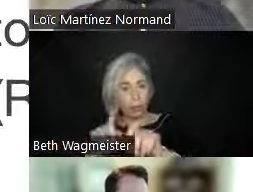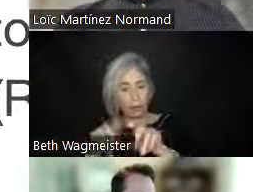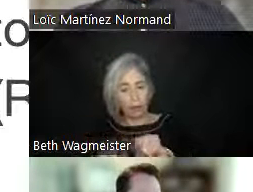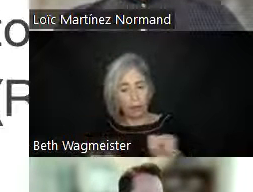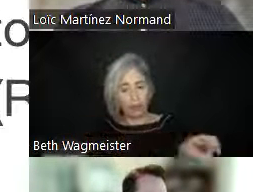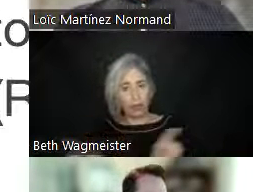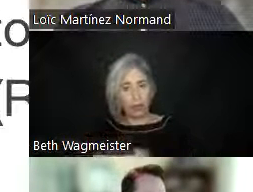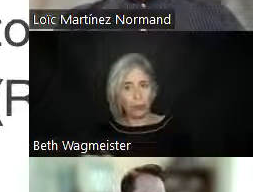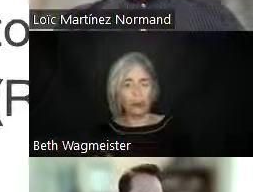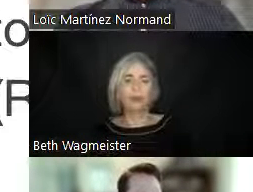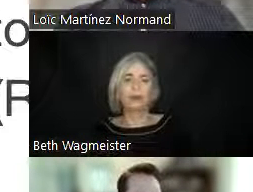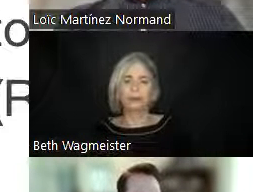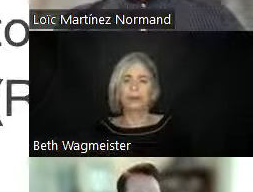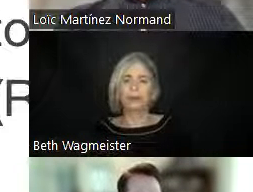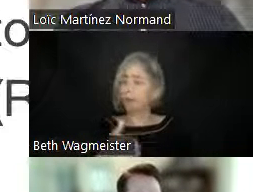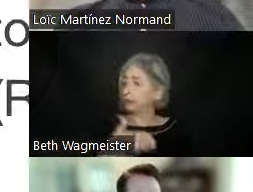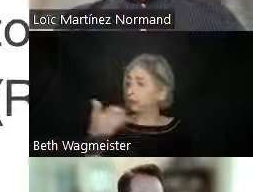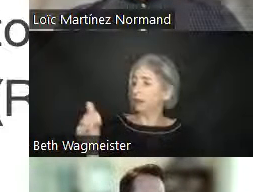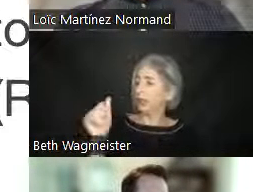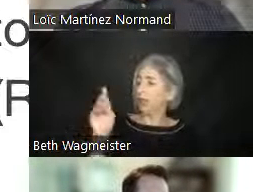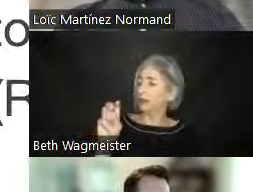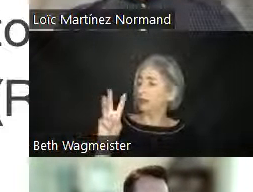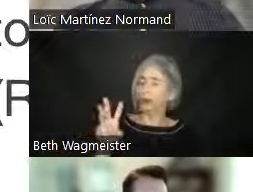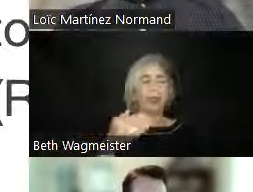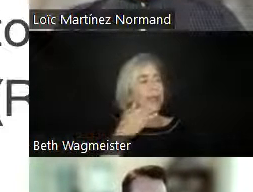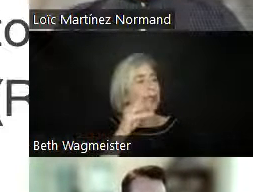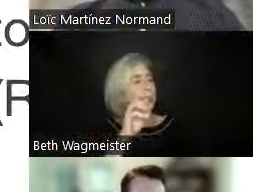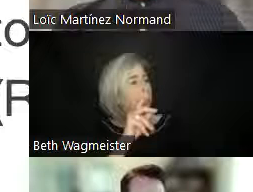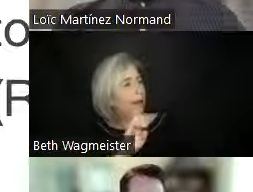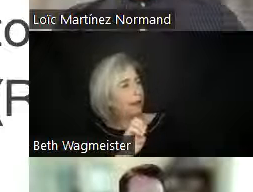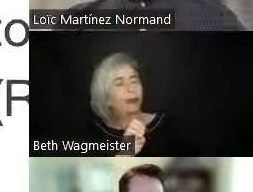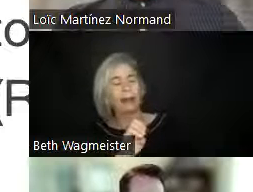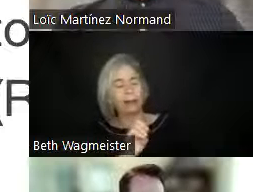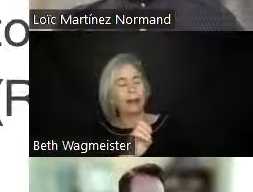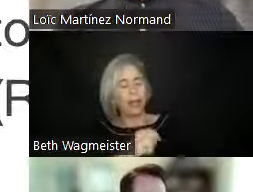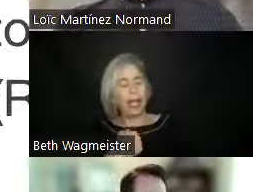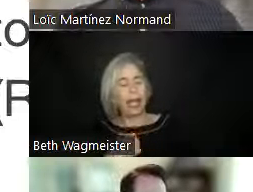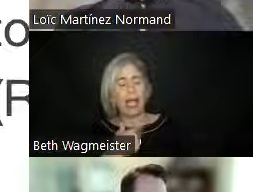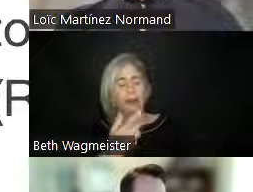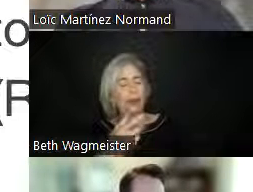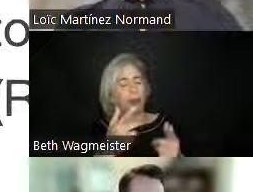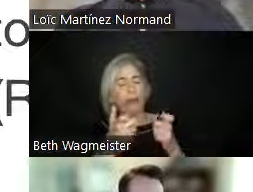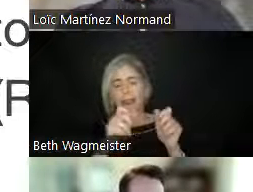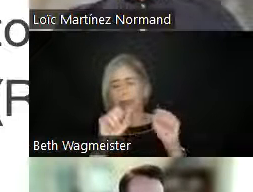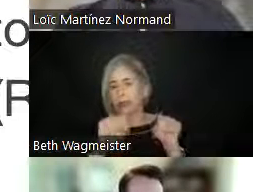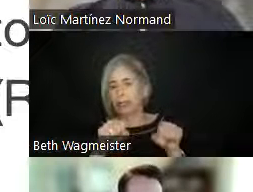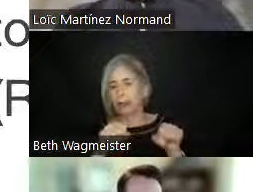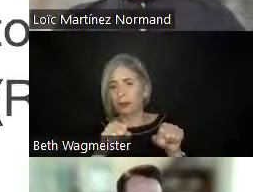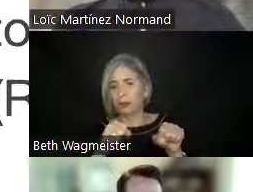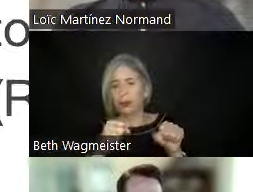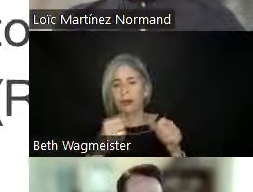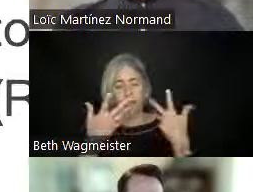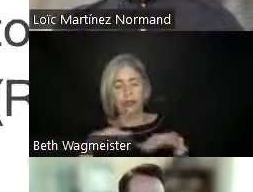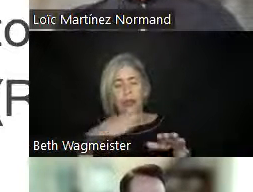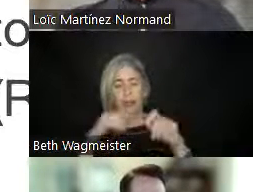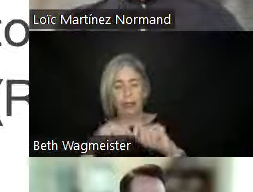course. But go ahead, Andrew. Yeah, thanks, Mike. So I'm going to try and go as quickly as I can through my slides and turn it